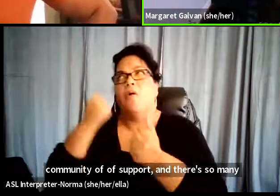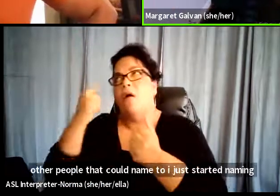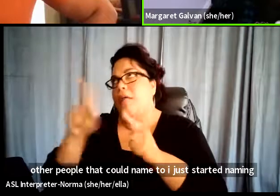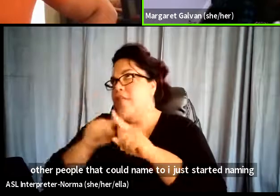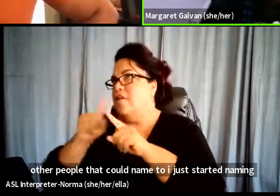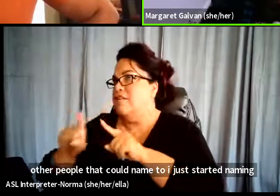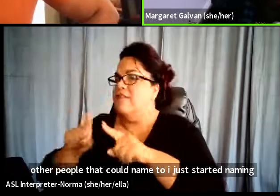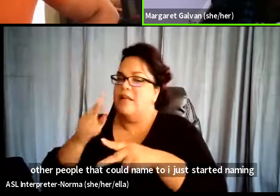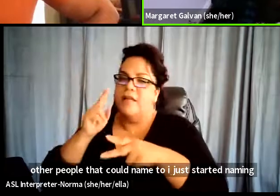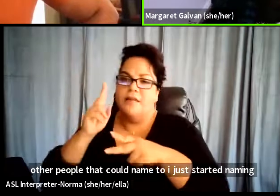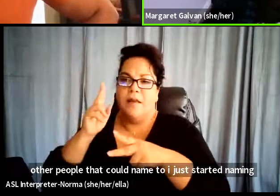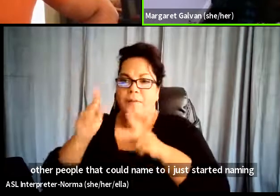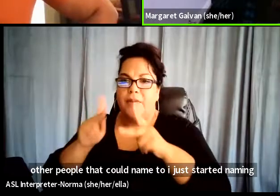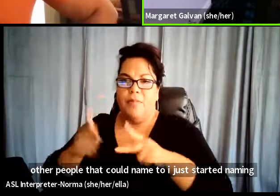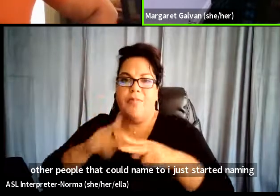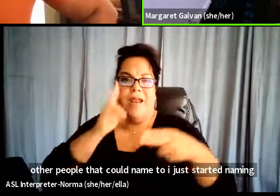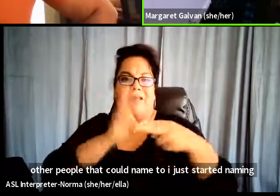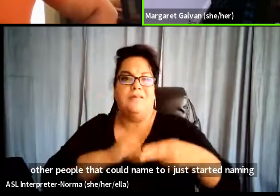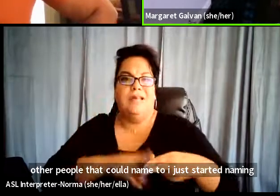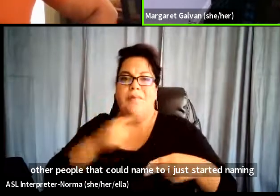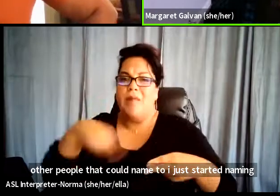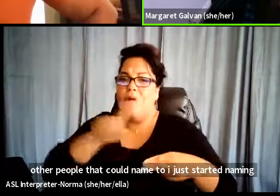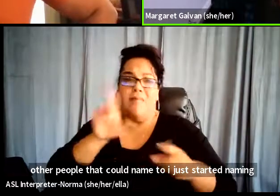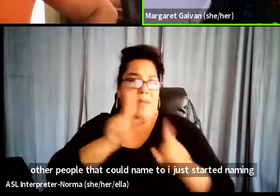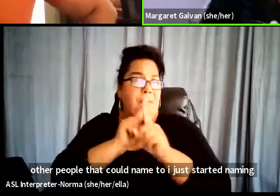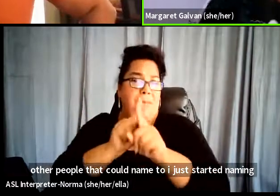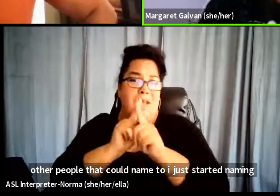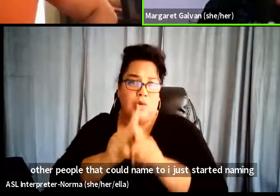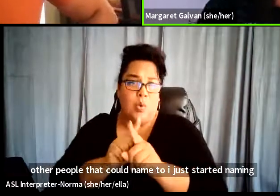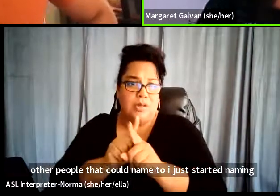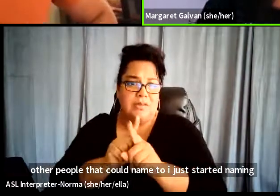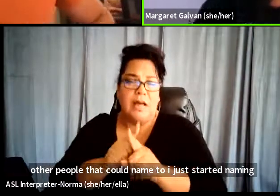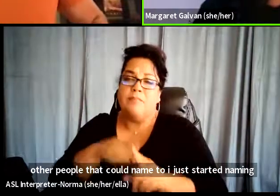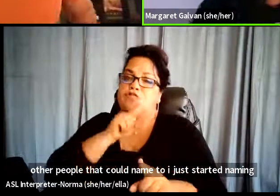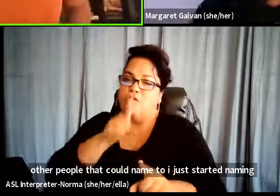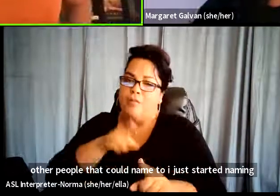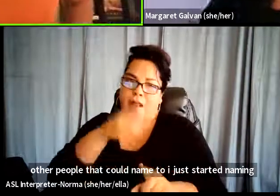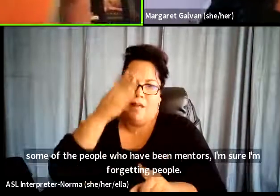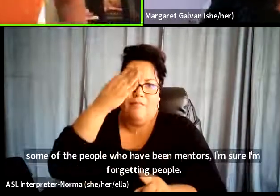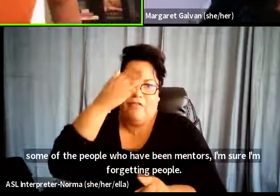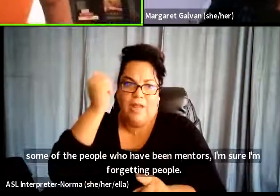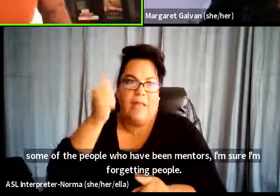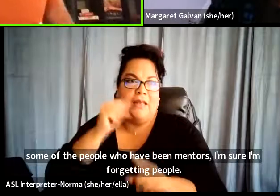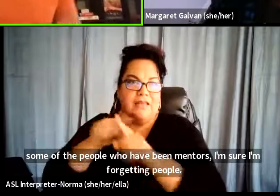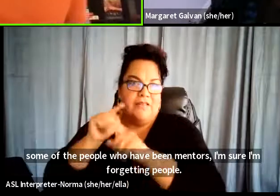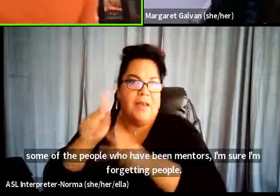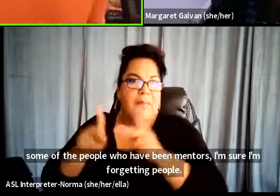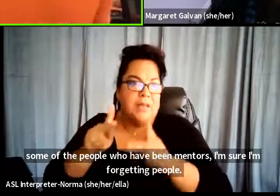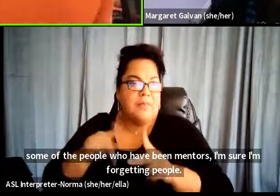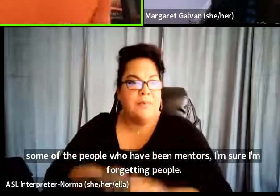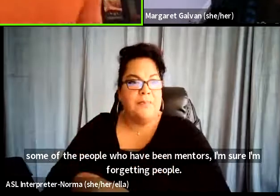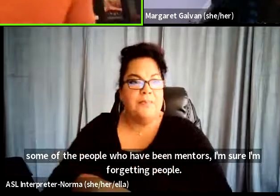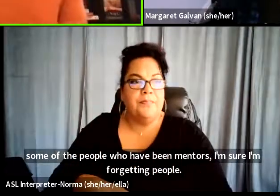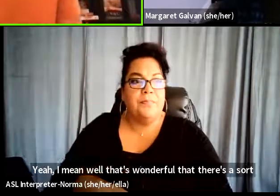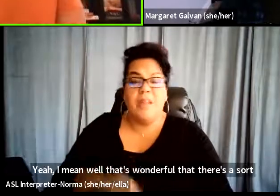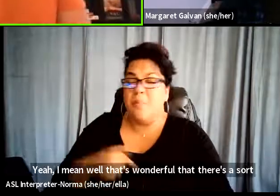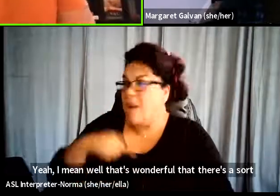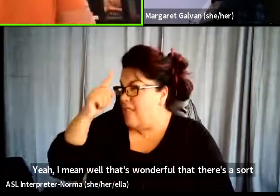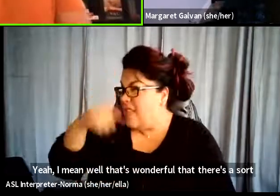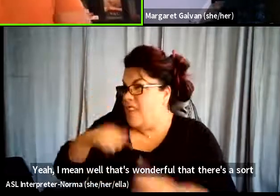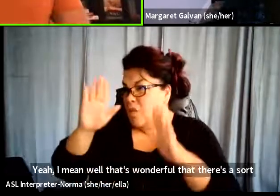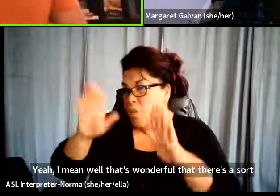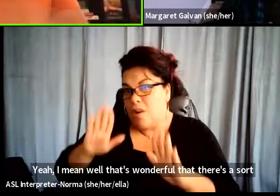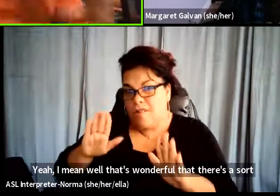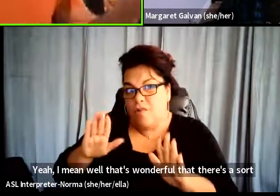naming some of the people who have been mentors, but I'm sure I'm forgetting people. Yeah. I mean, well, but that's wonderful that there's a sort of emerging community